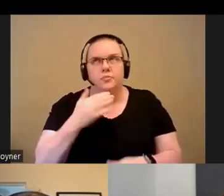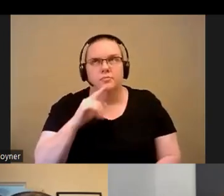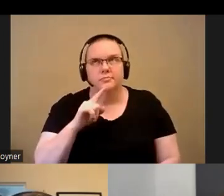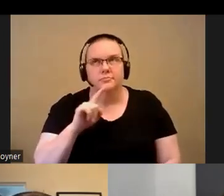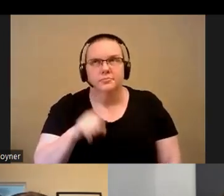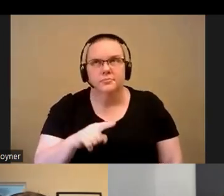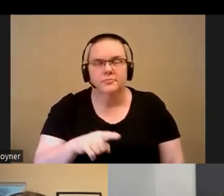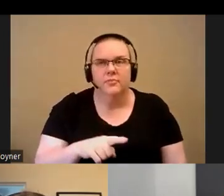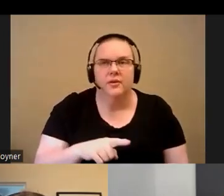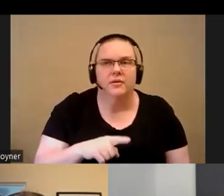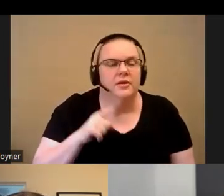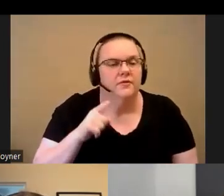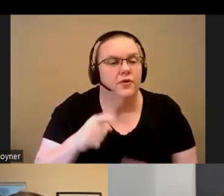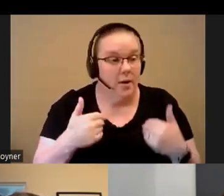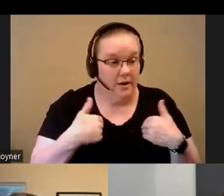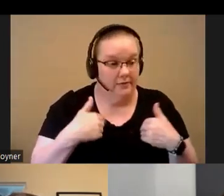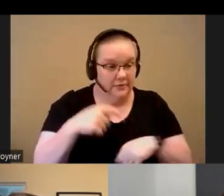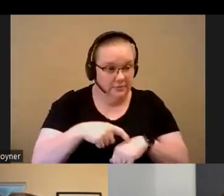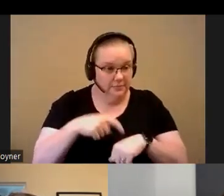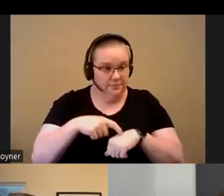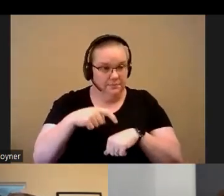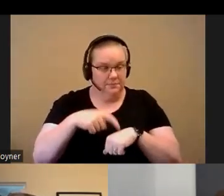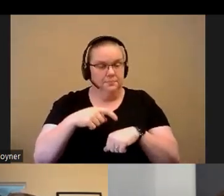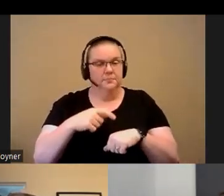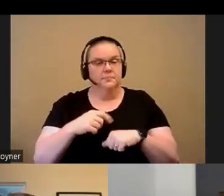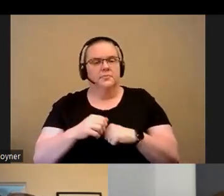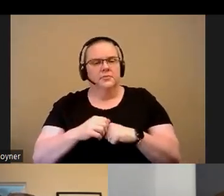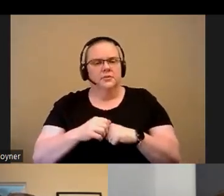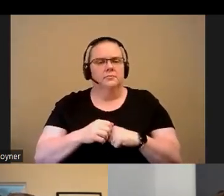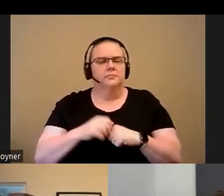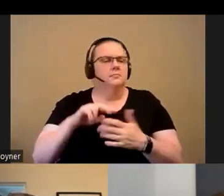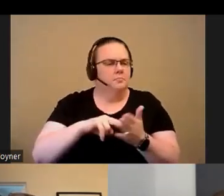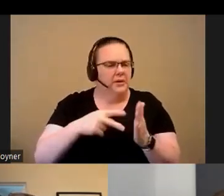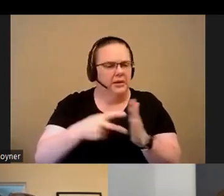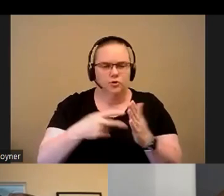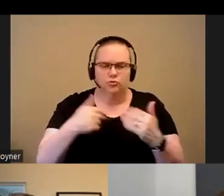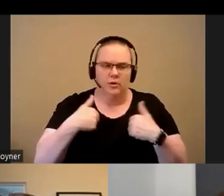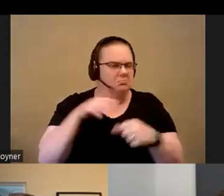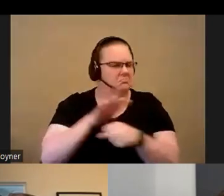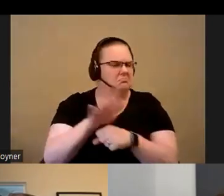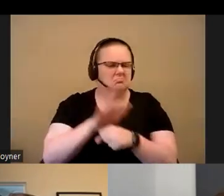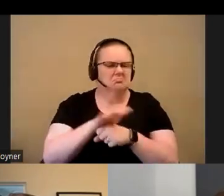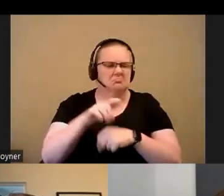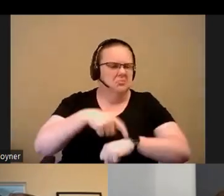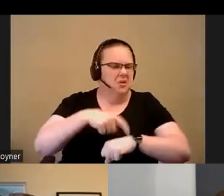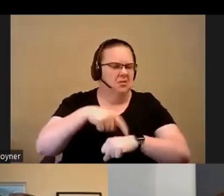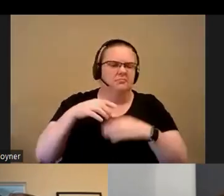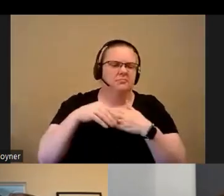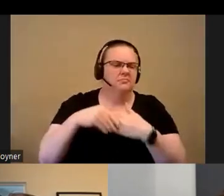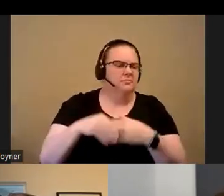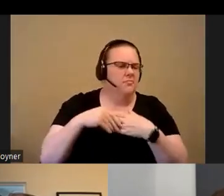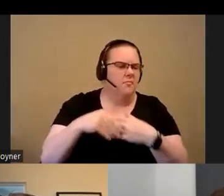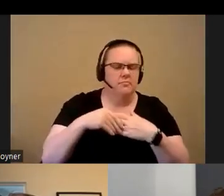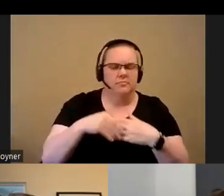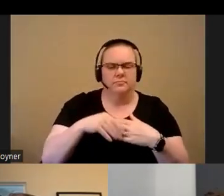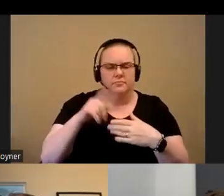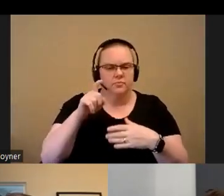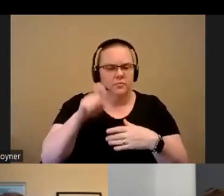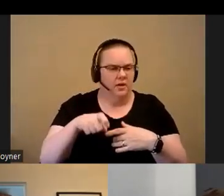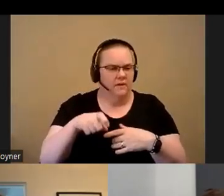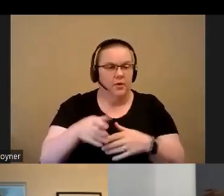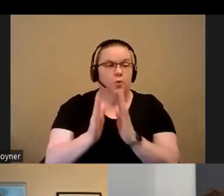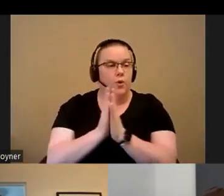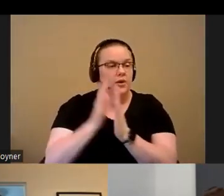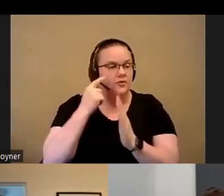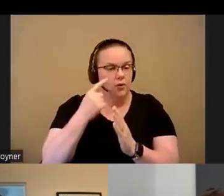if you have time, then, I mean, meaning that you've got plenty of time, if you get a request for evidence, it doesn't mean you're going to suddenly have to drop